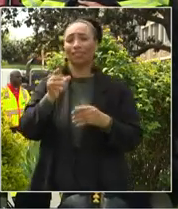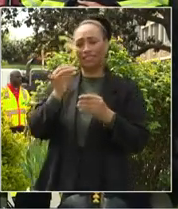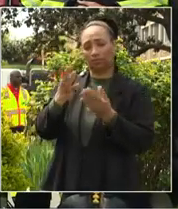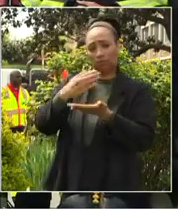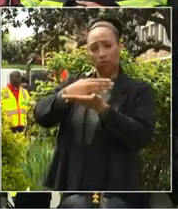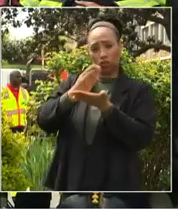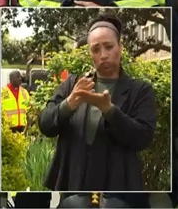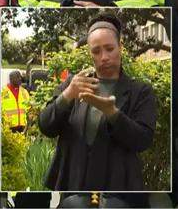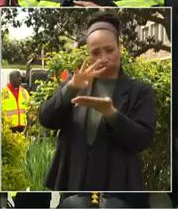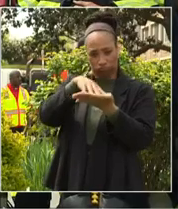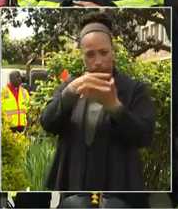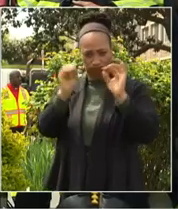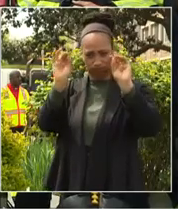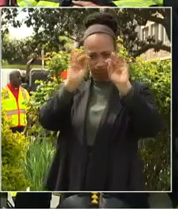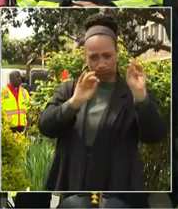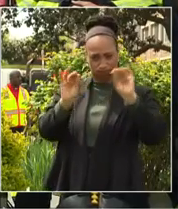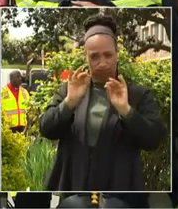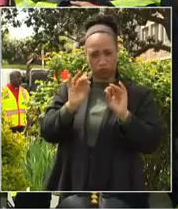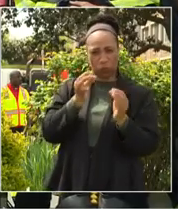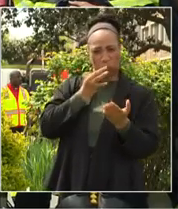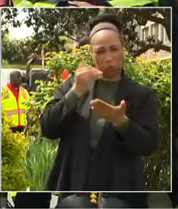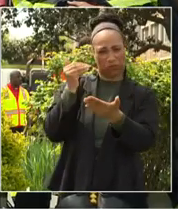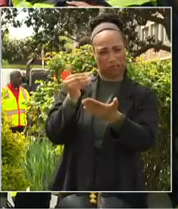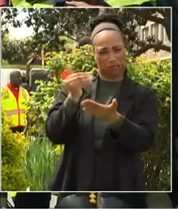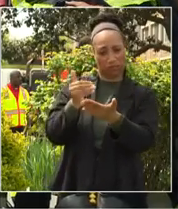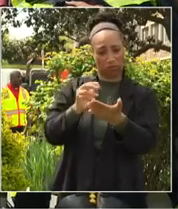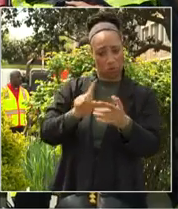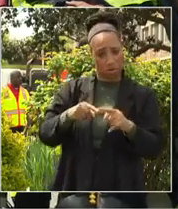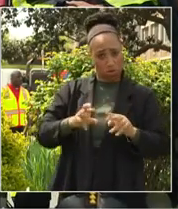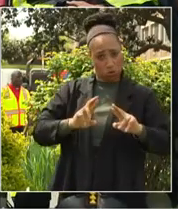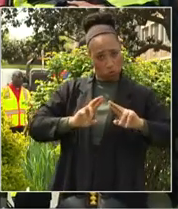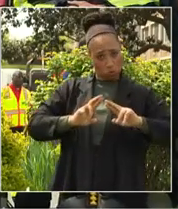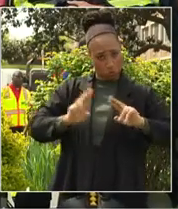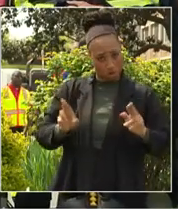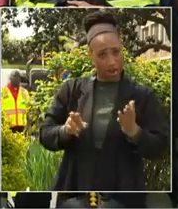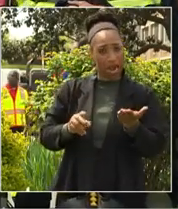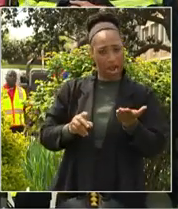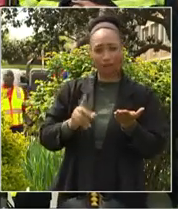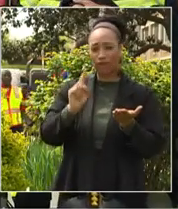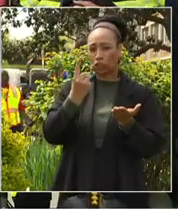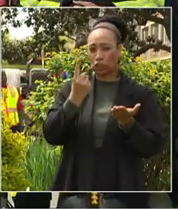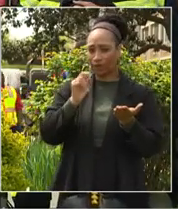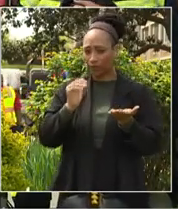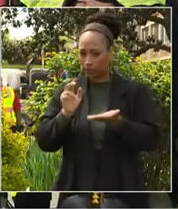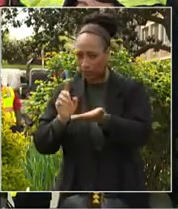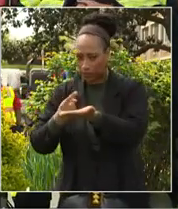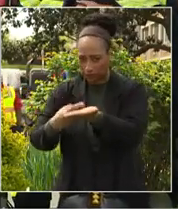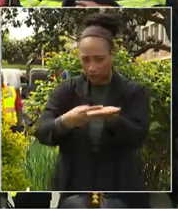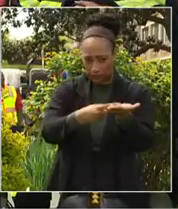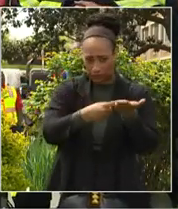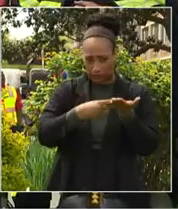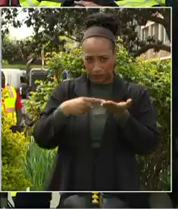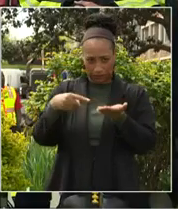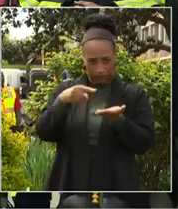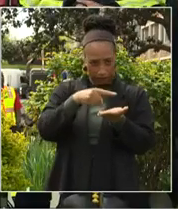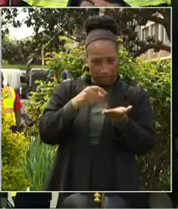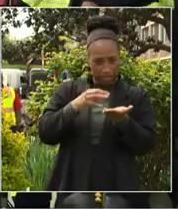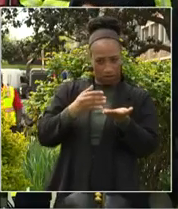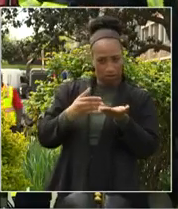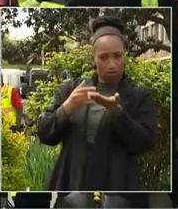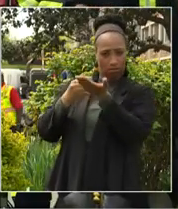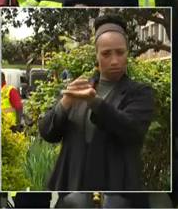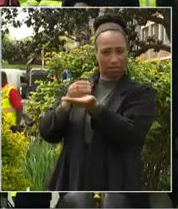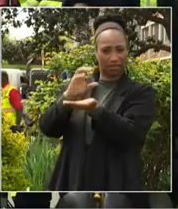is some consideration of if we can send it to the CFO without the 25 budget. You know, it's real